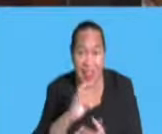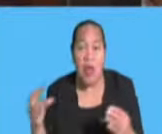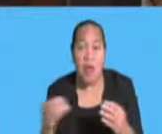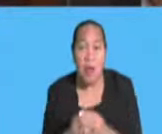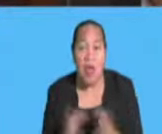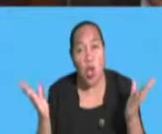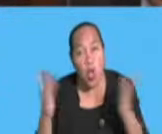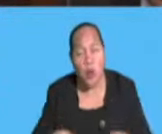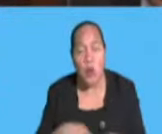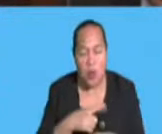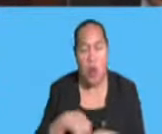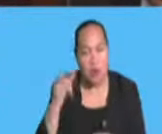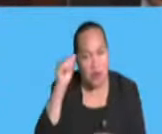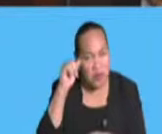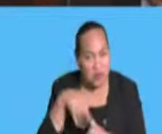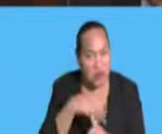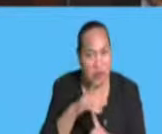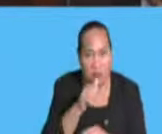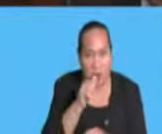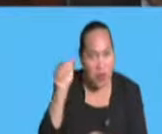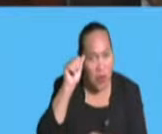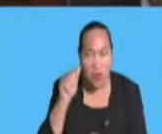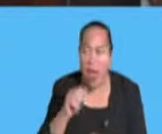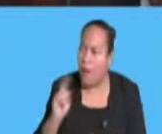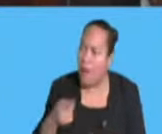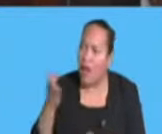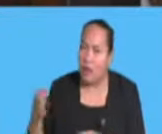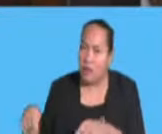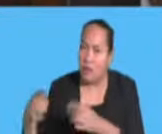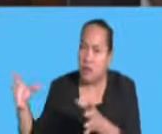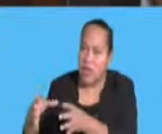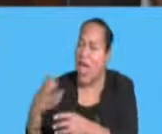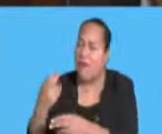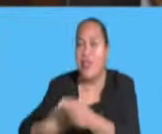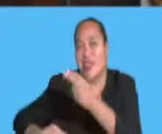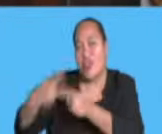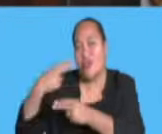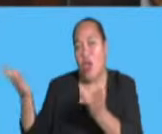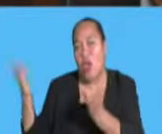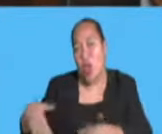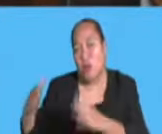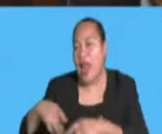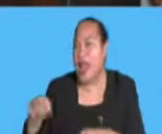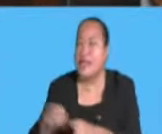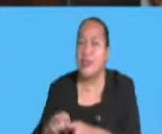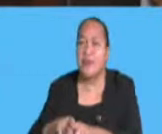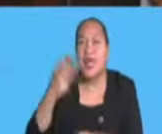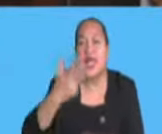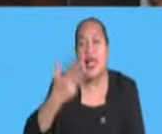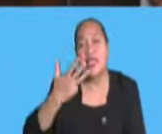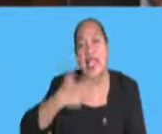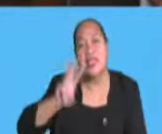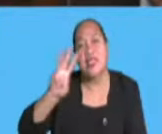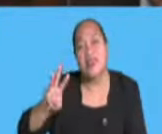collapse. But then the opposition has a history of collapse around them, including the failed budget of